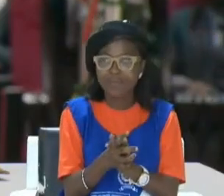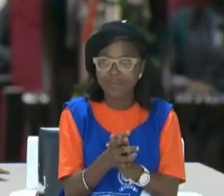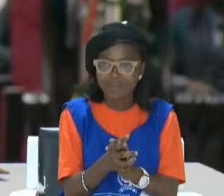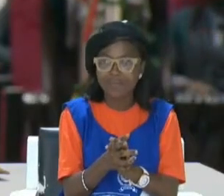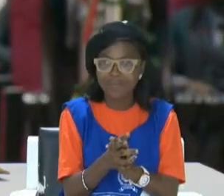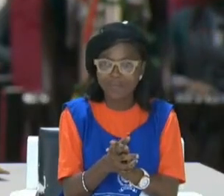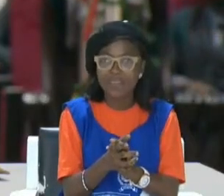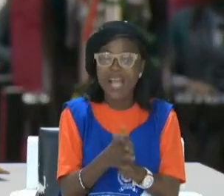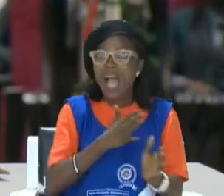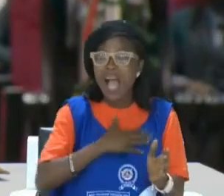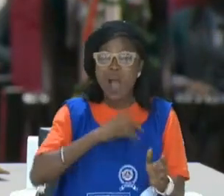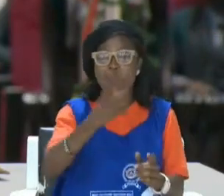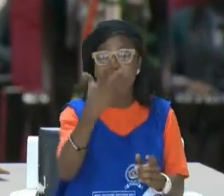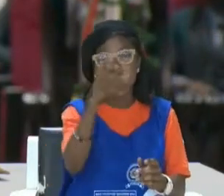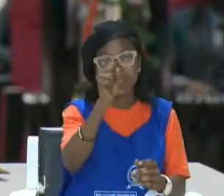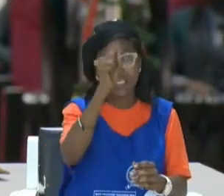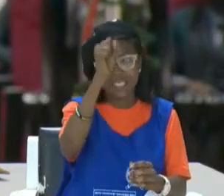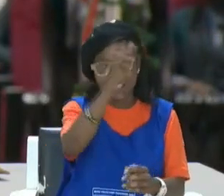And once a year,